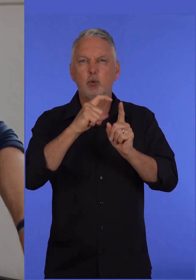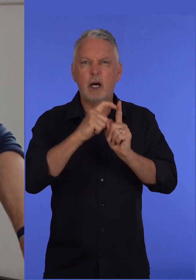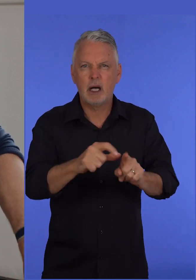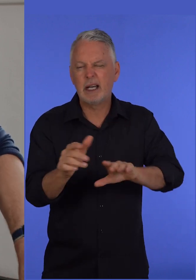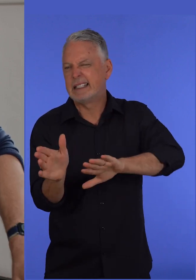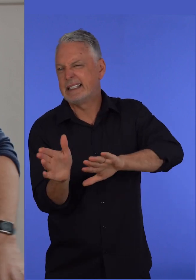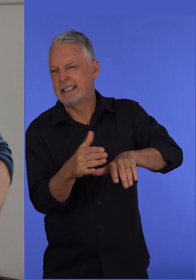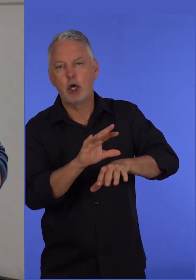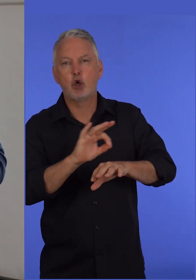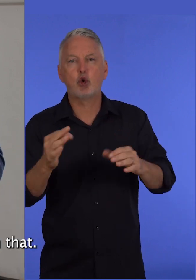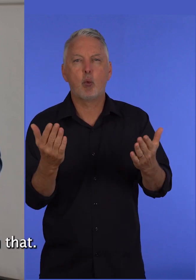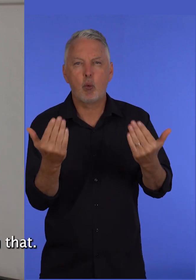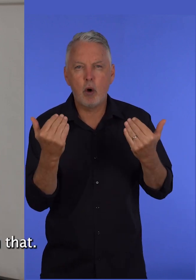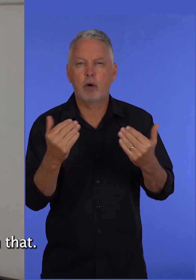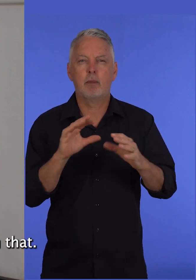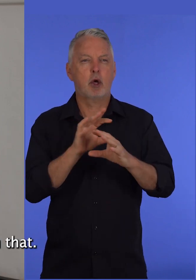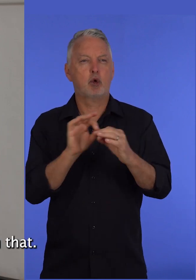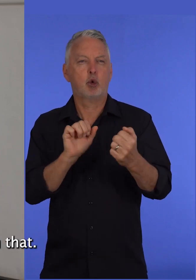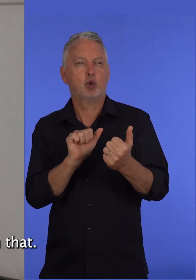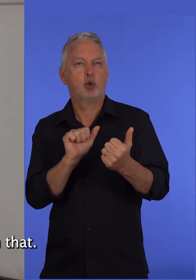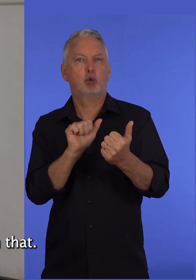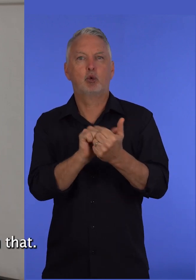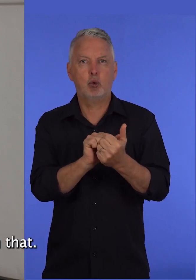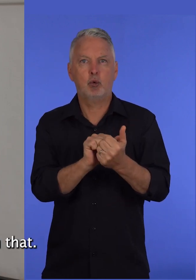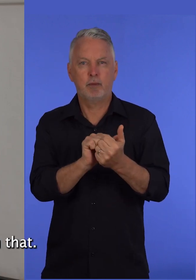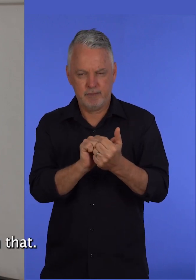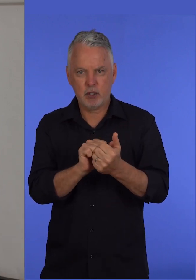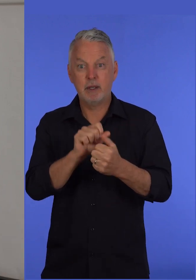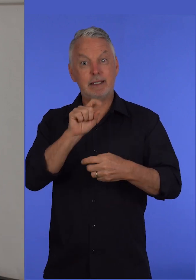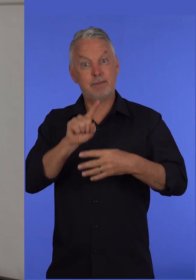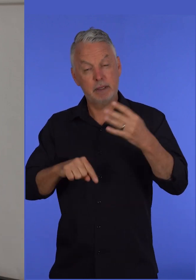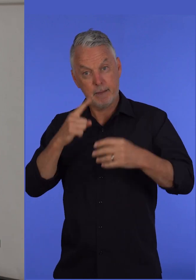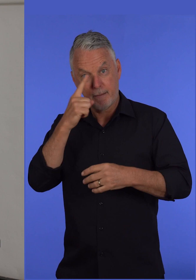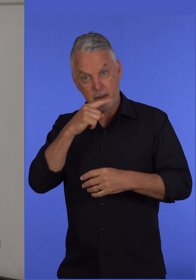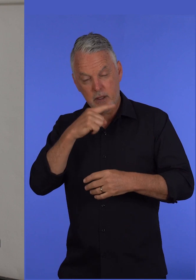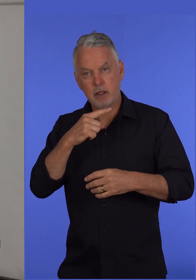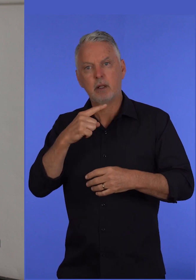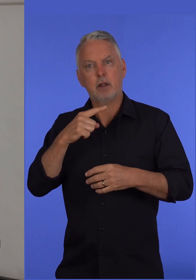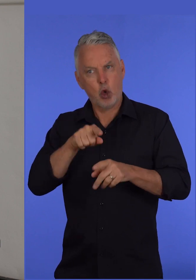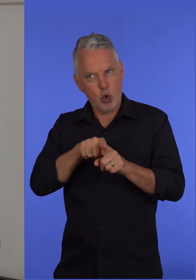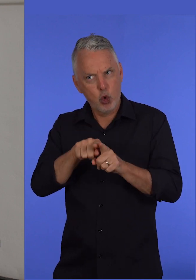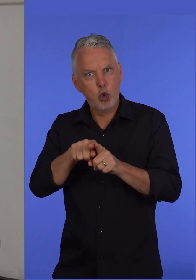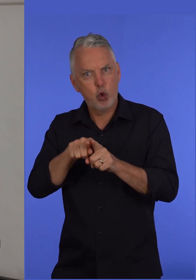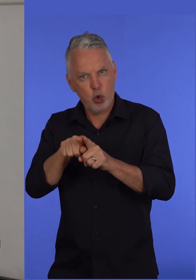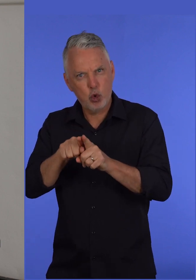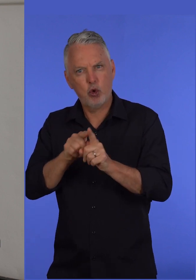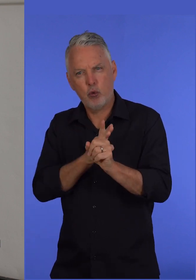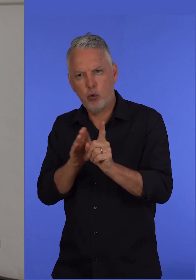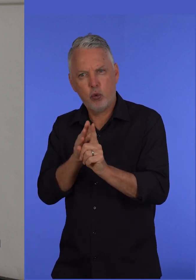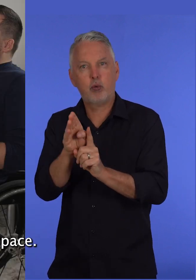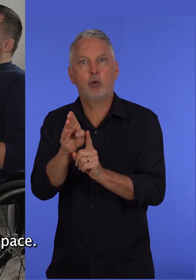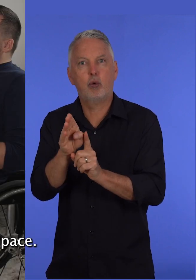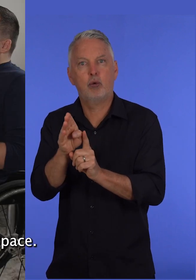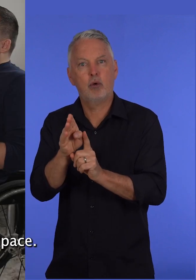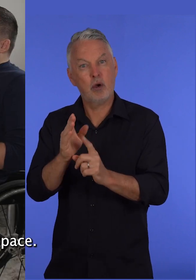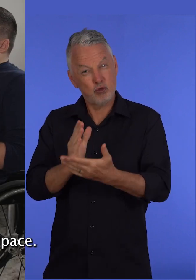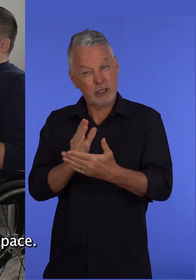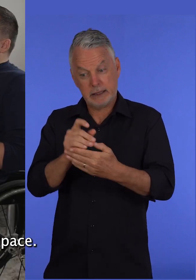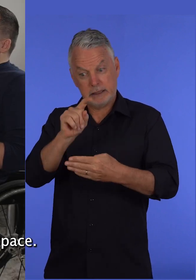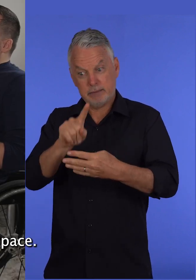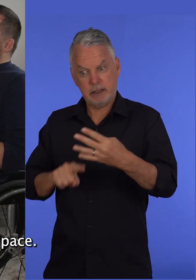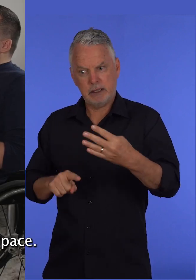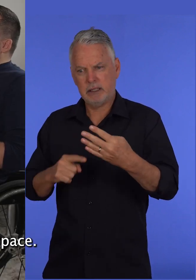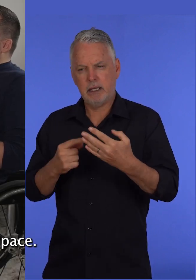not welcome. That there is so much to learn from that. There is so much to learn from the beauty that